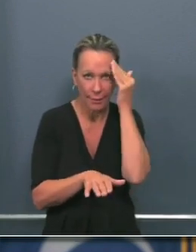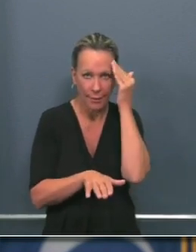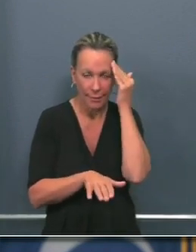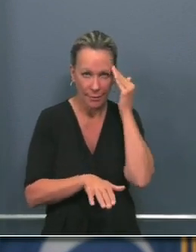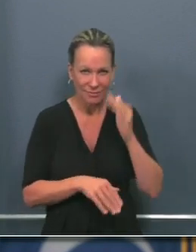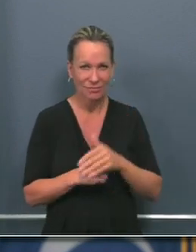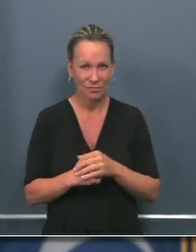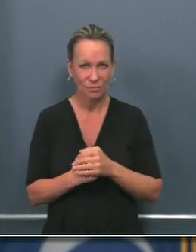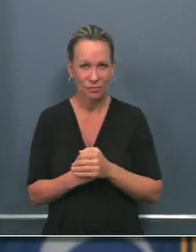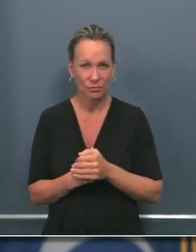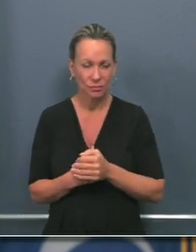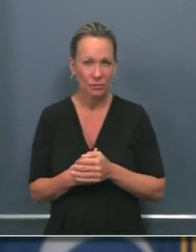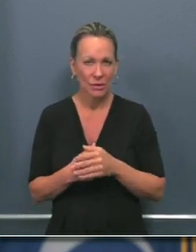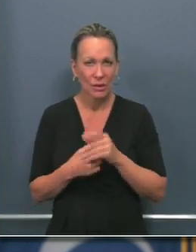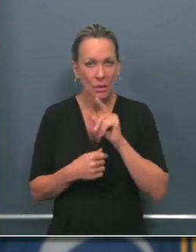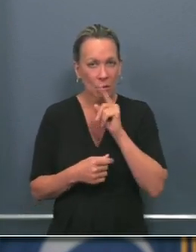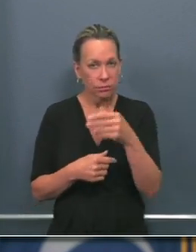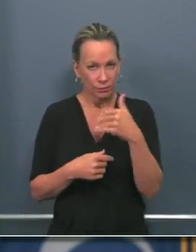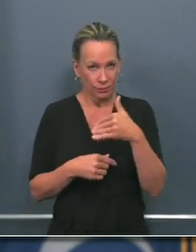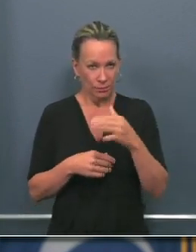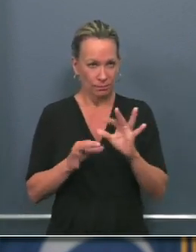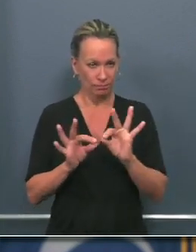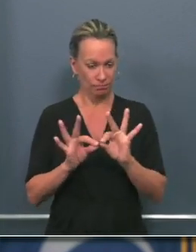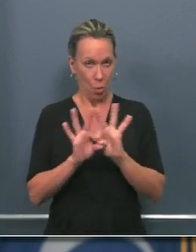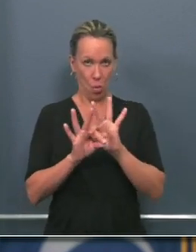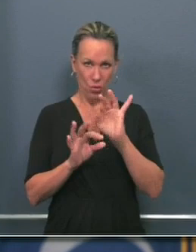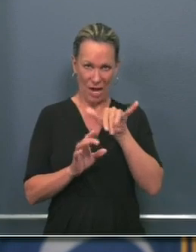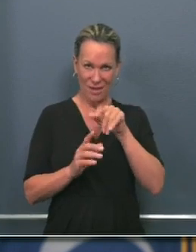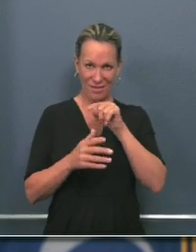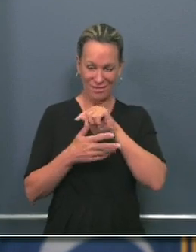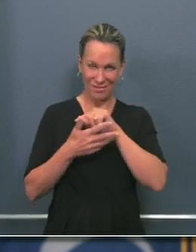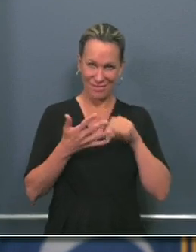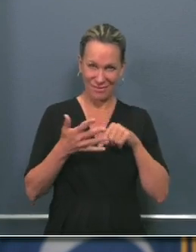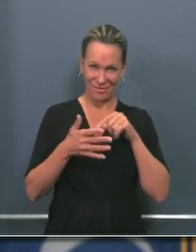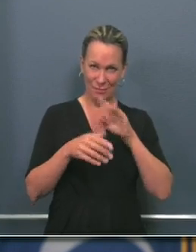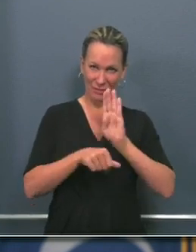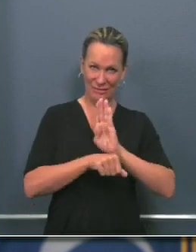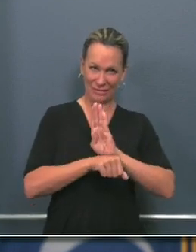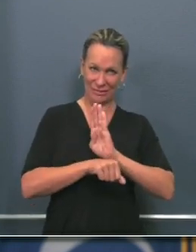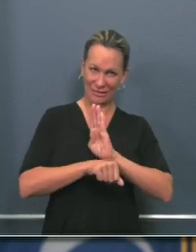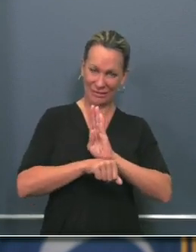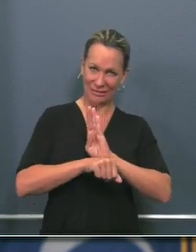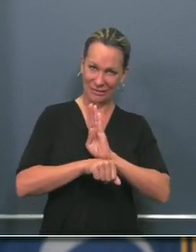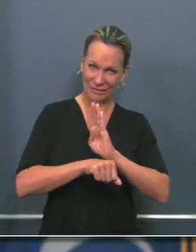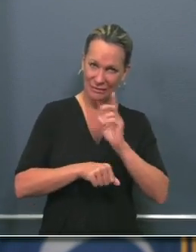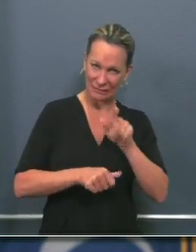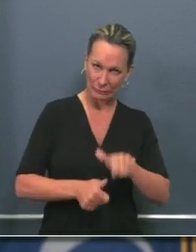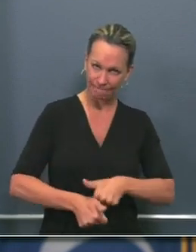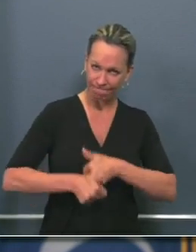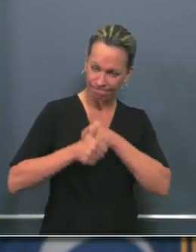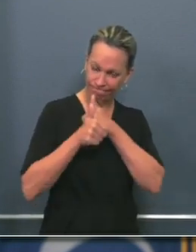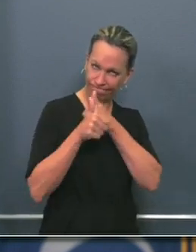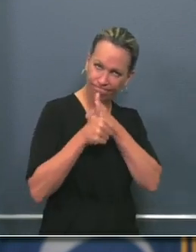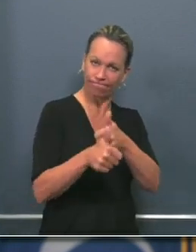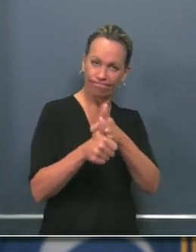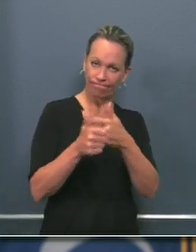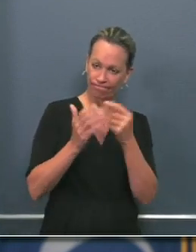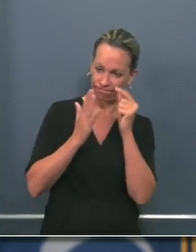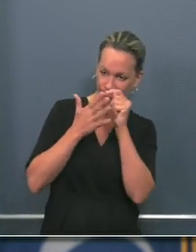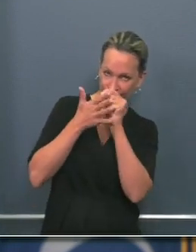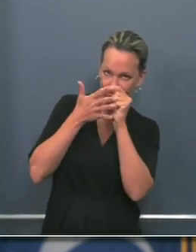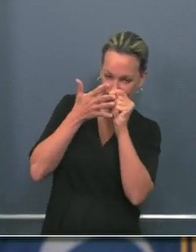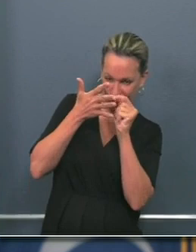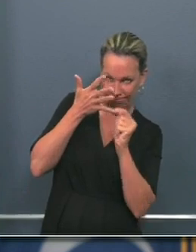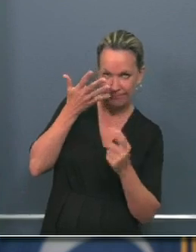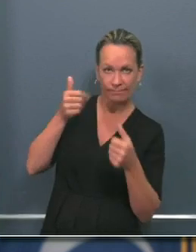essential in that environment, sanitation requirements, and the like. So giving you a sense that we're